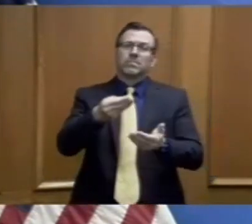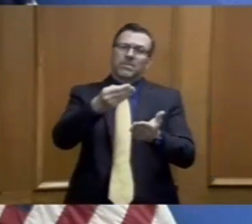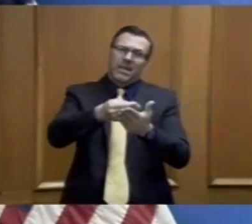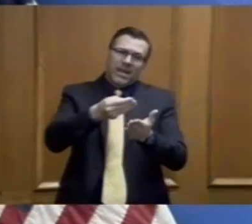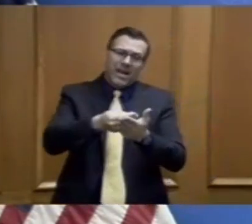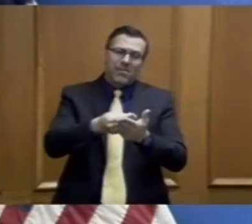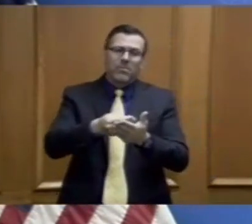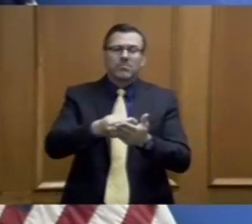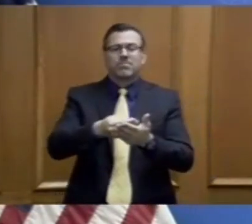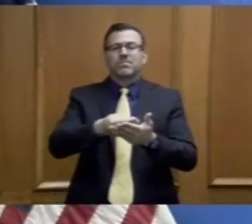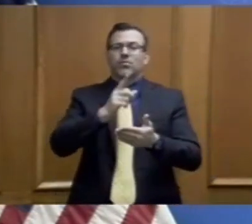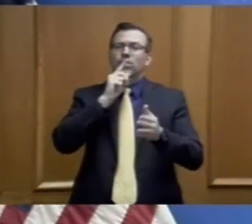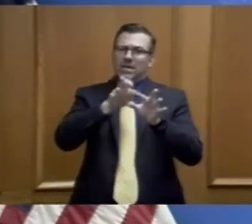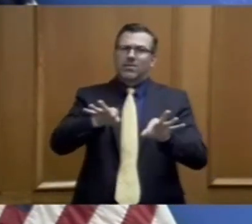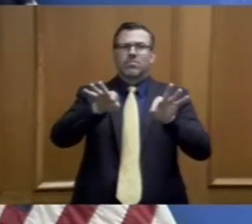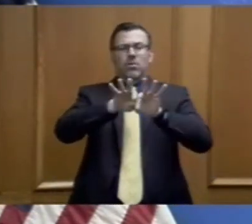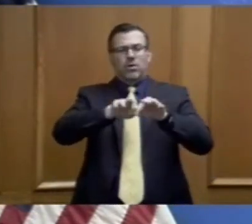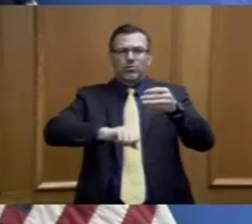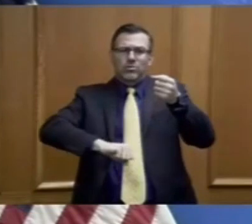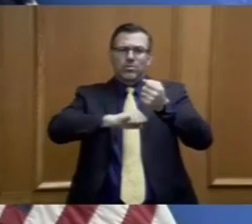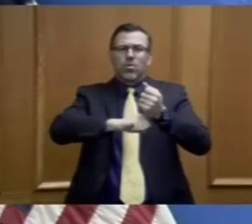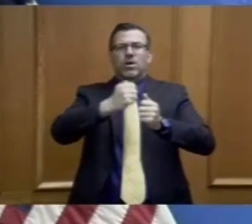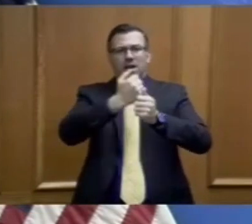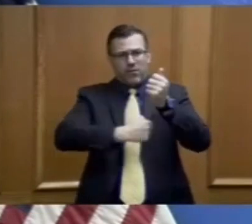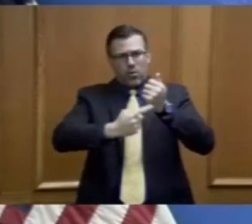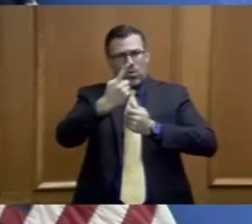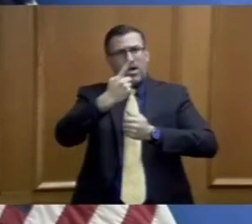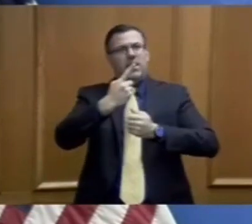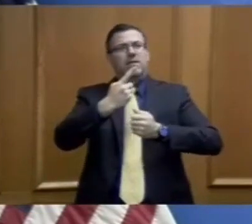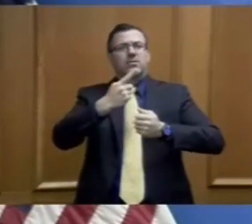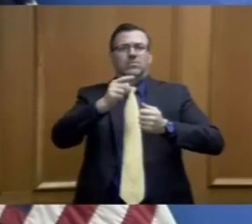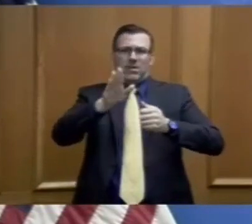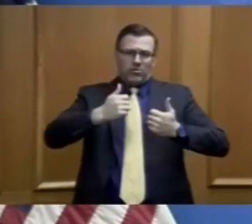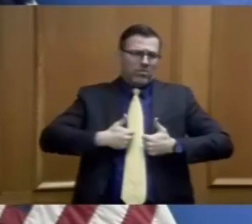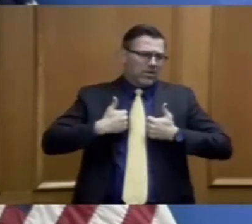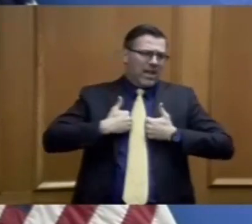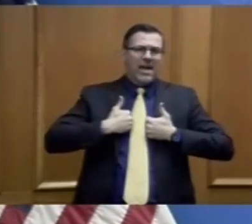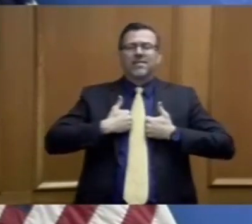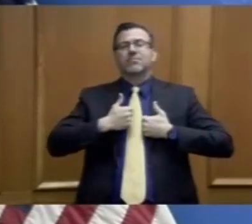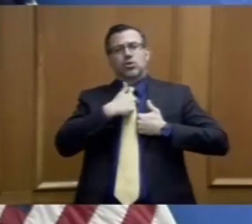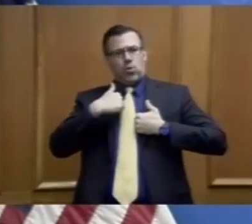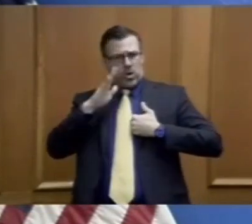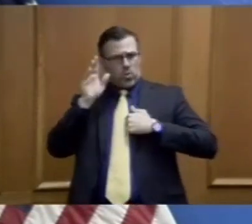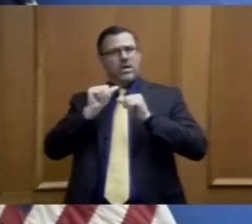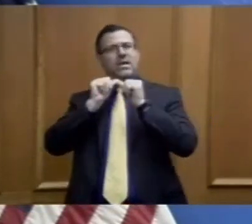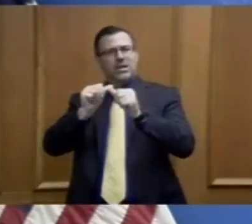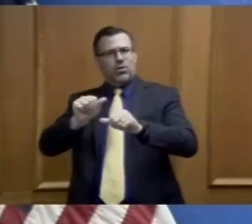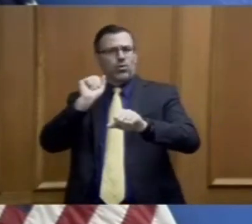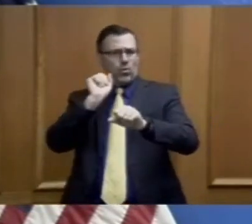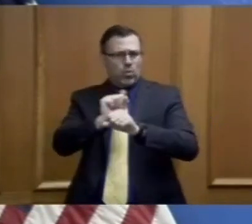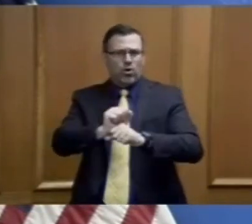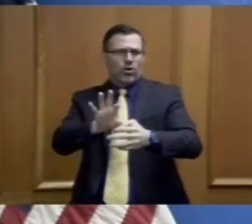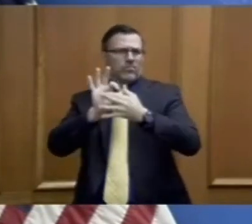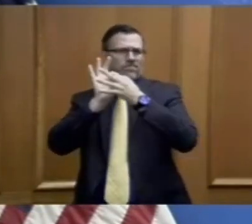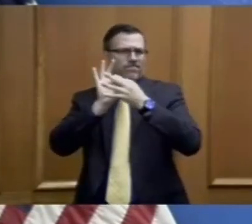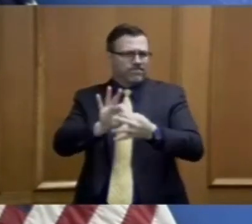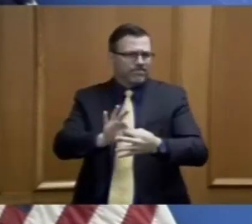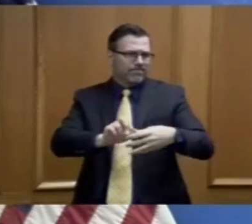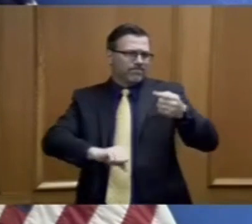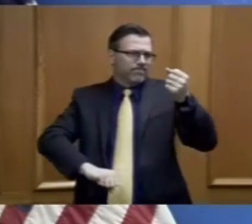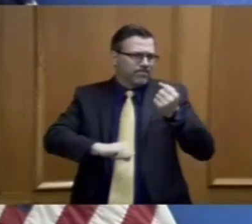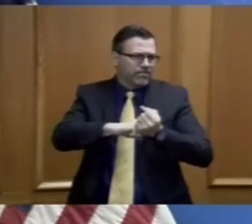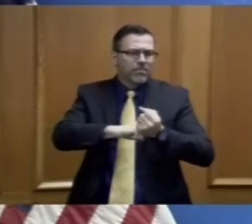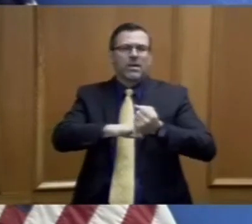Group will continue to work on communicating, collaborating, connecting with industries to